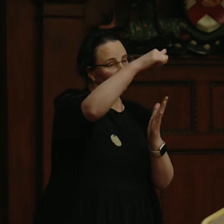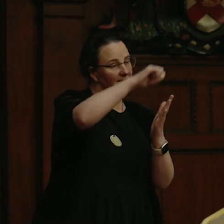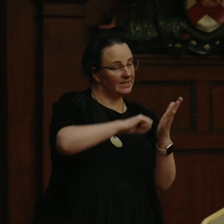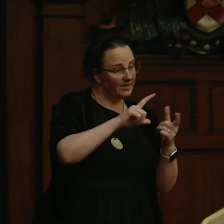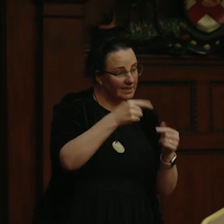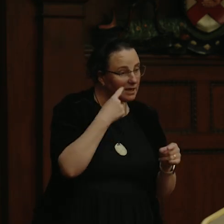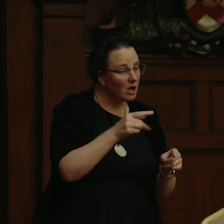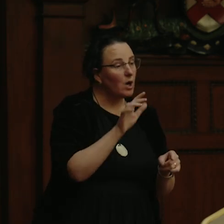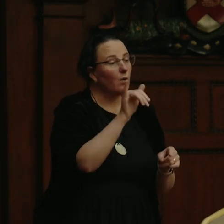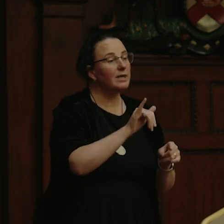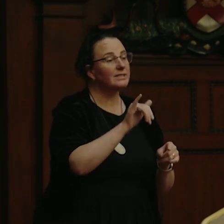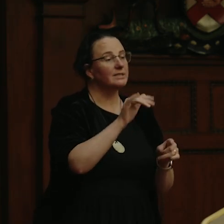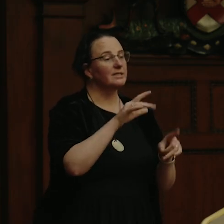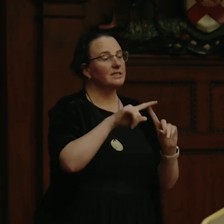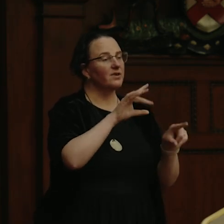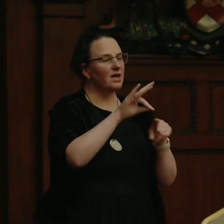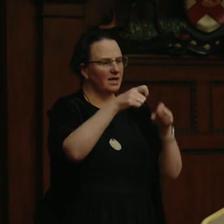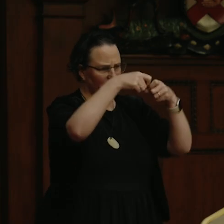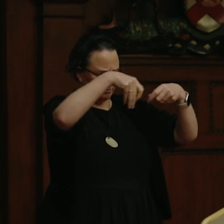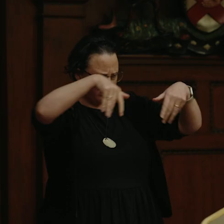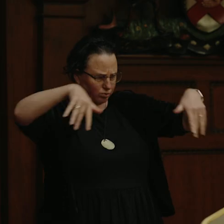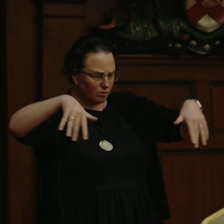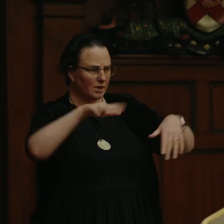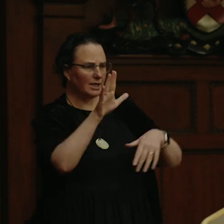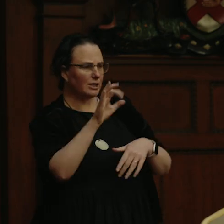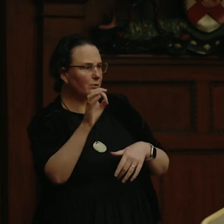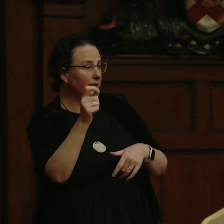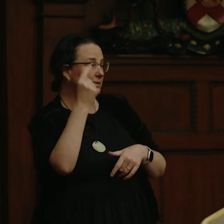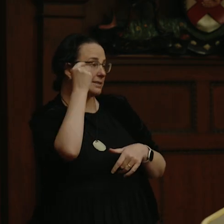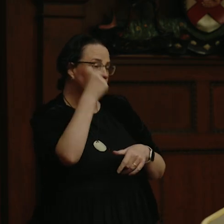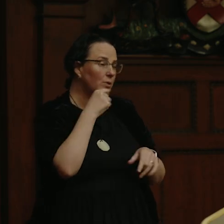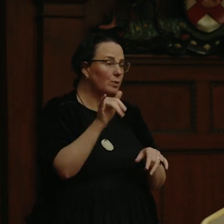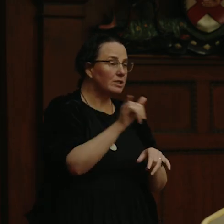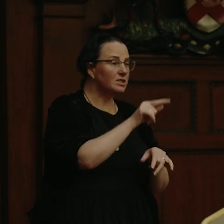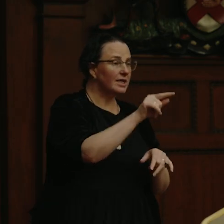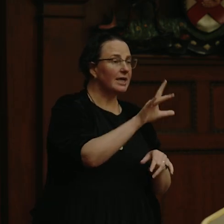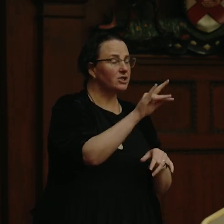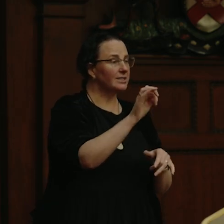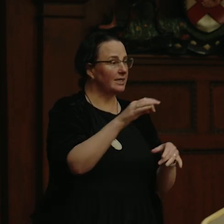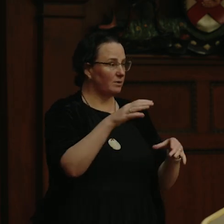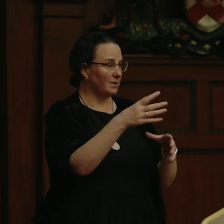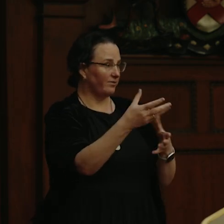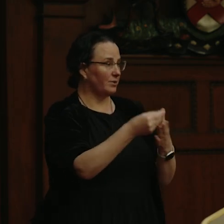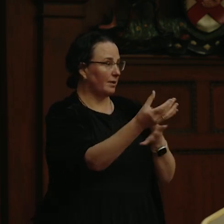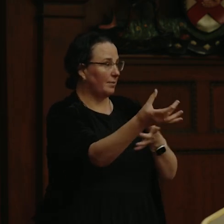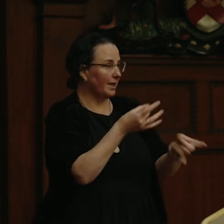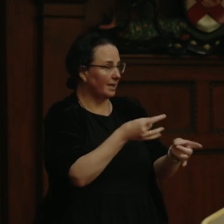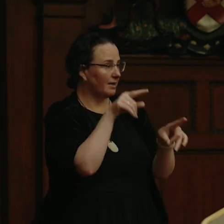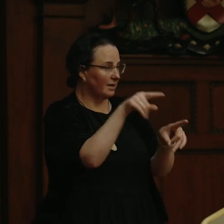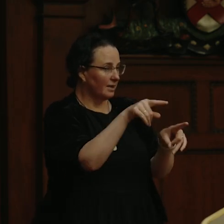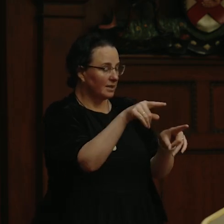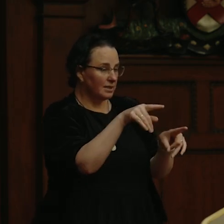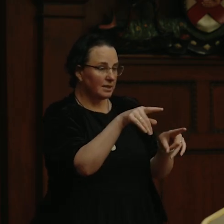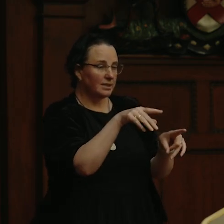see what lubricants are on that. So there's lots of, no links to pharma, but there's lots of them, like some the High-Low Forte and the